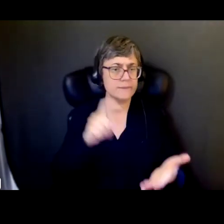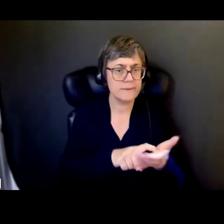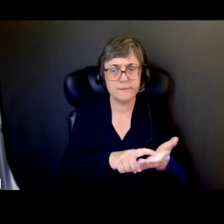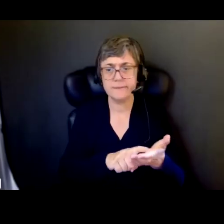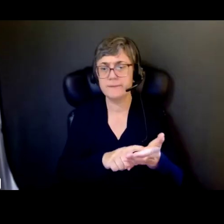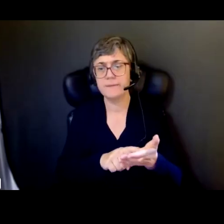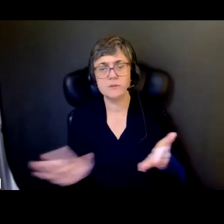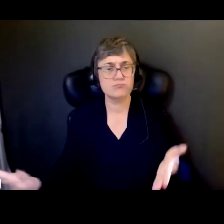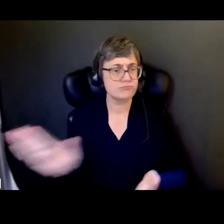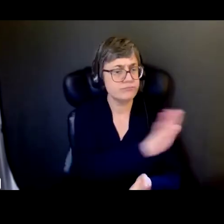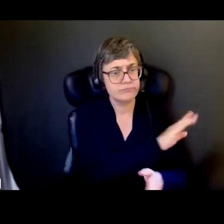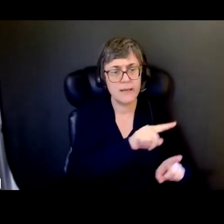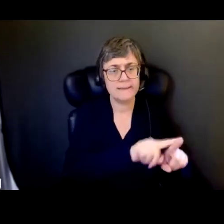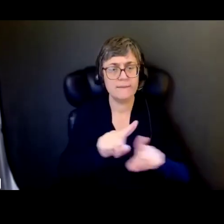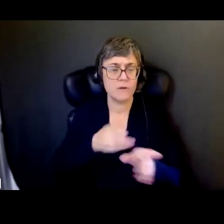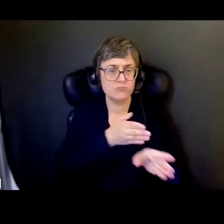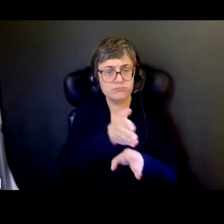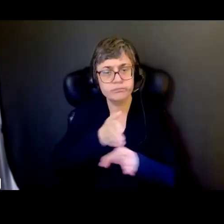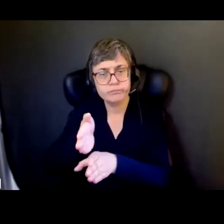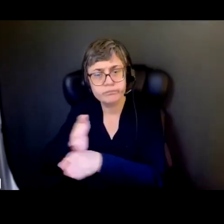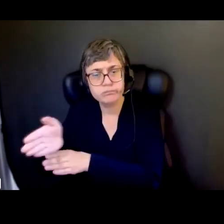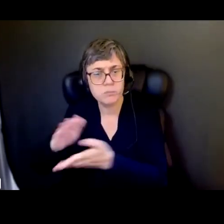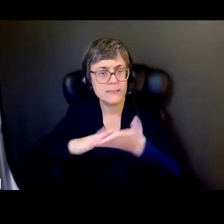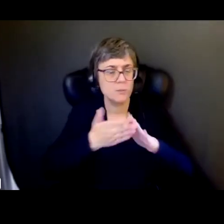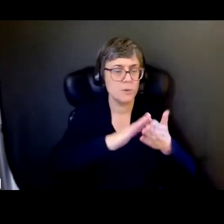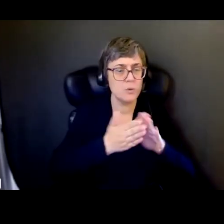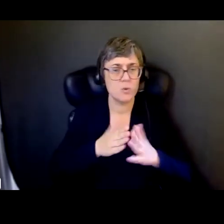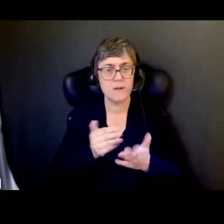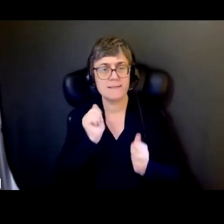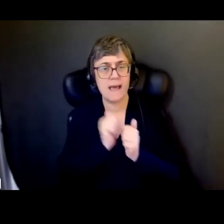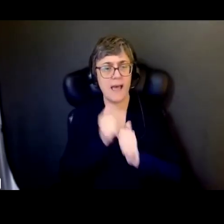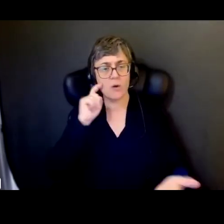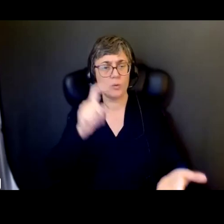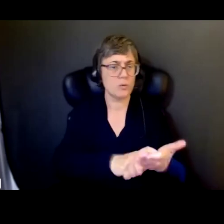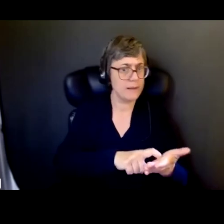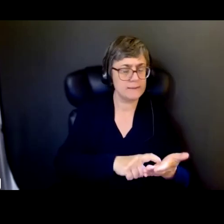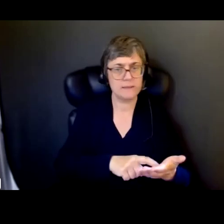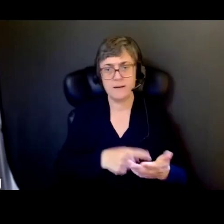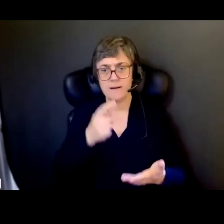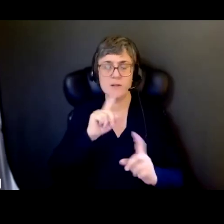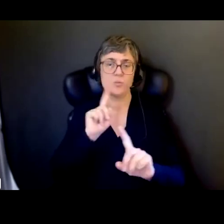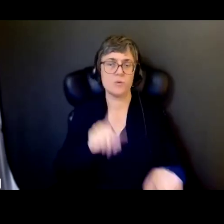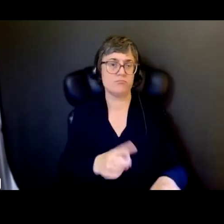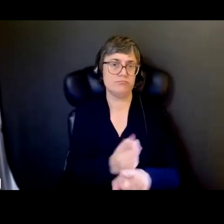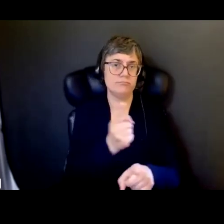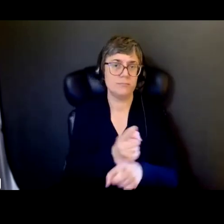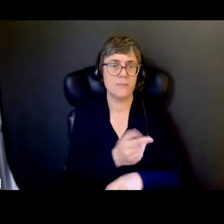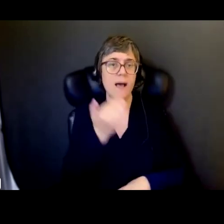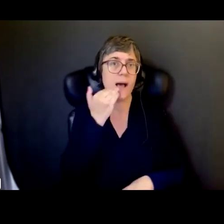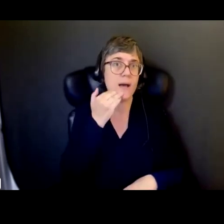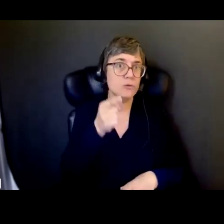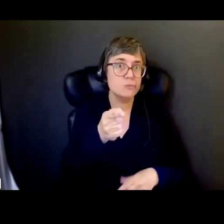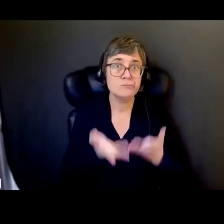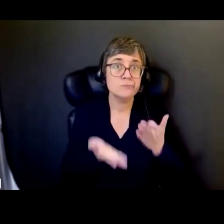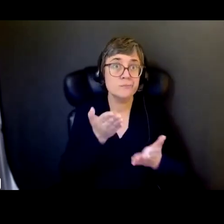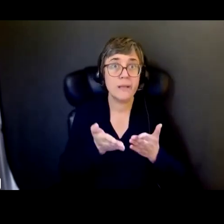and communities. So I want to say I'm aware that you're coming from very different sectors and walks of life. So whether you're joining as a justice